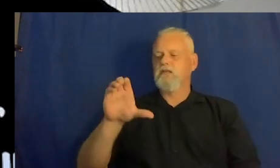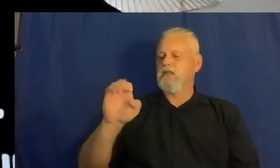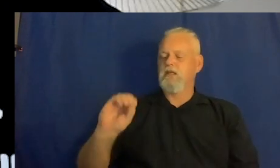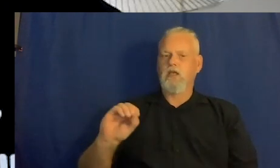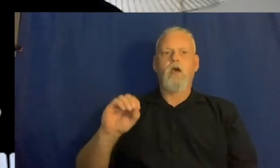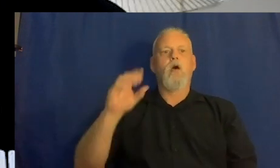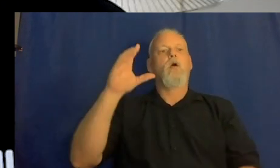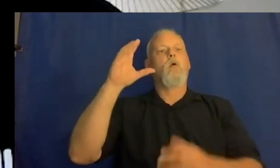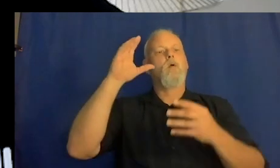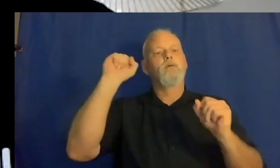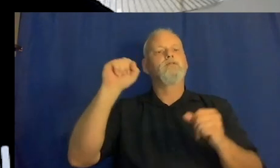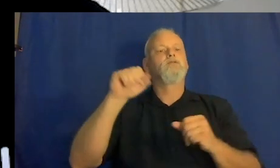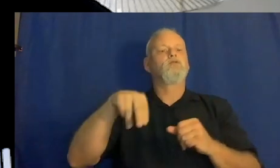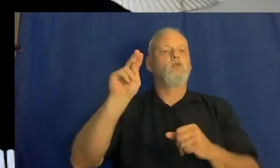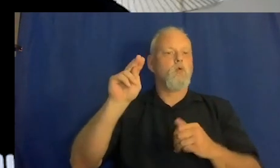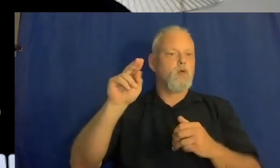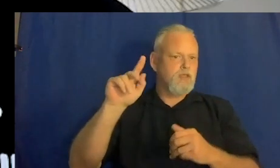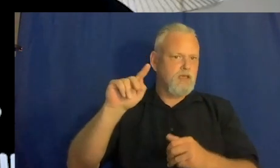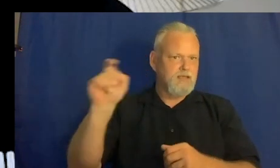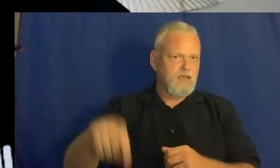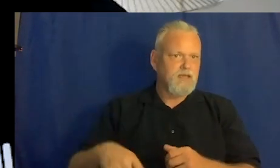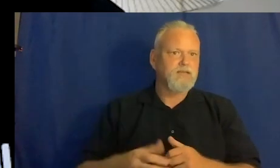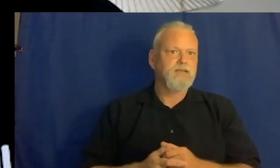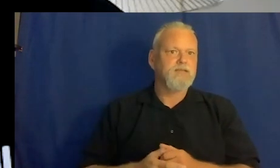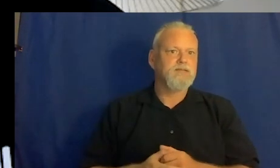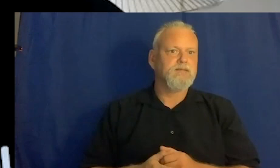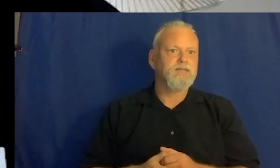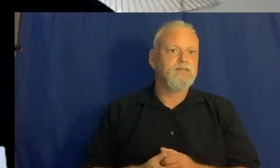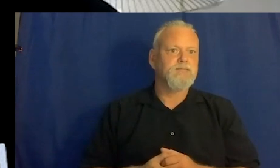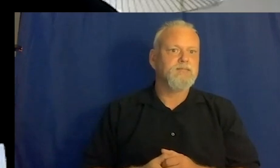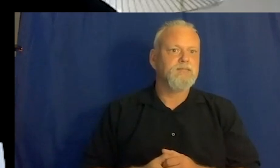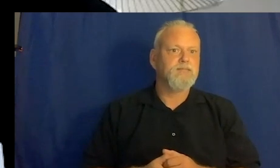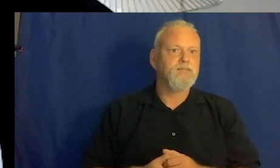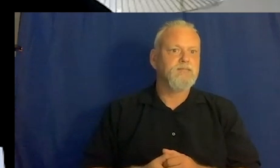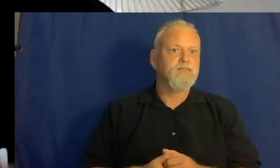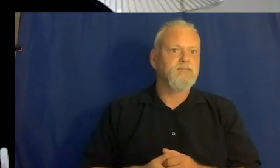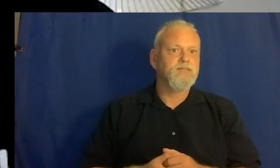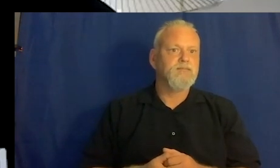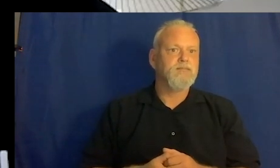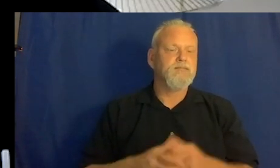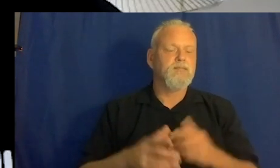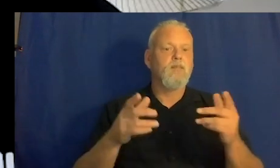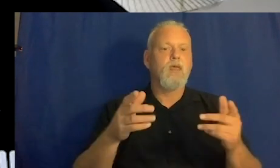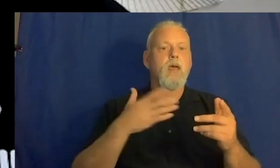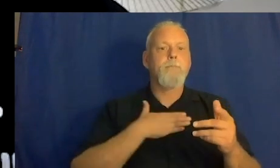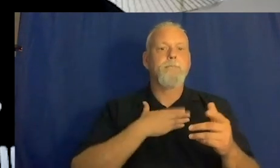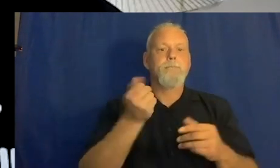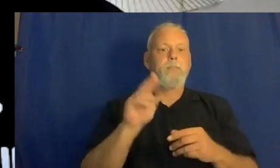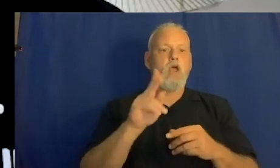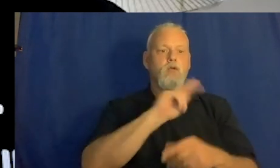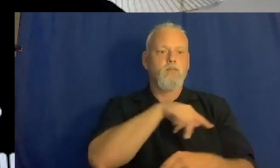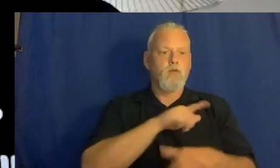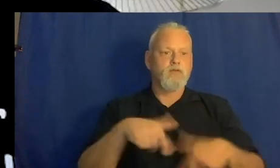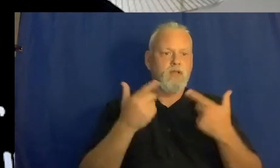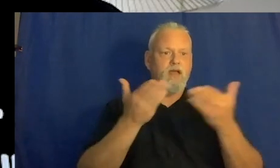North Texas, Monique Tula, Executive Director of the Harm Reduction Coalition. In my own personal life, I serve